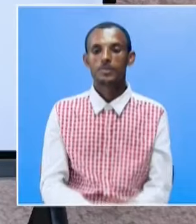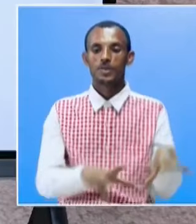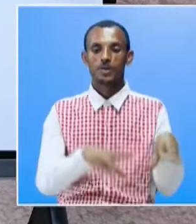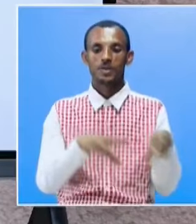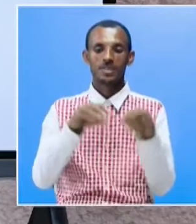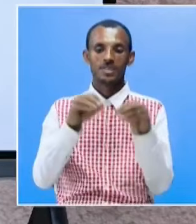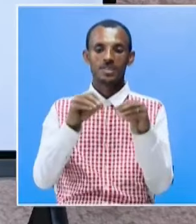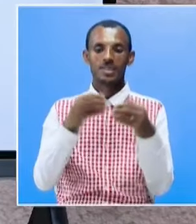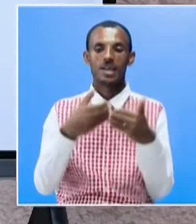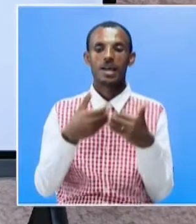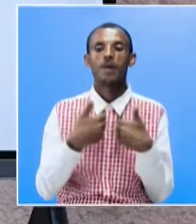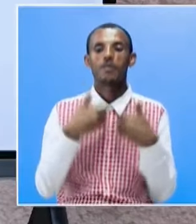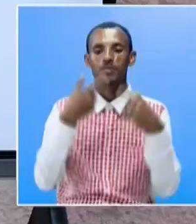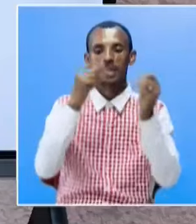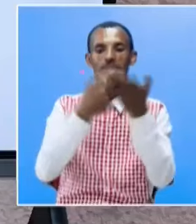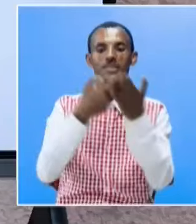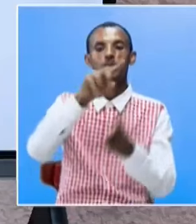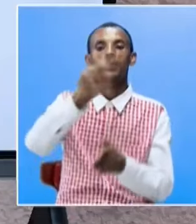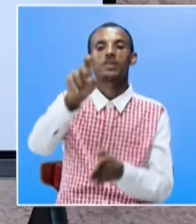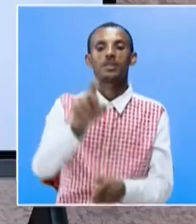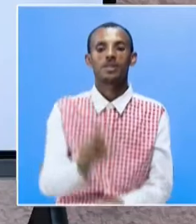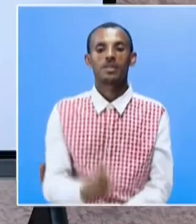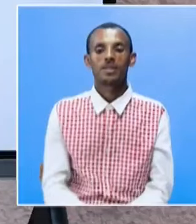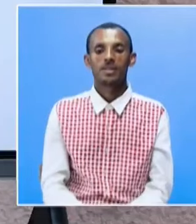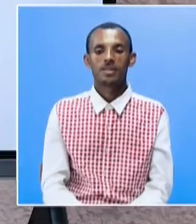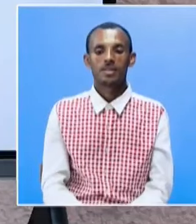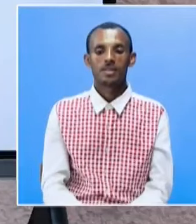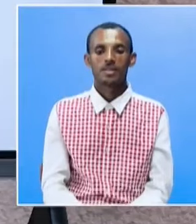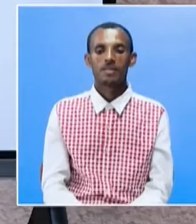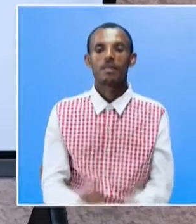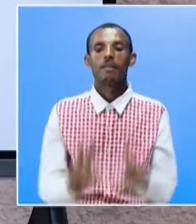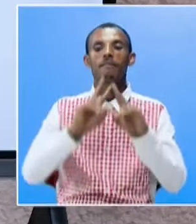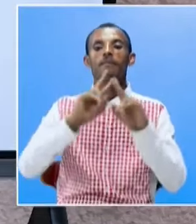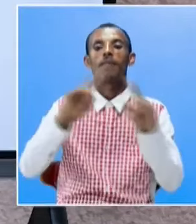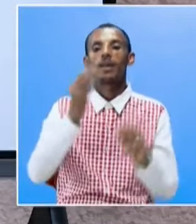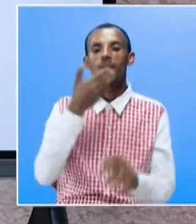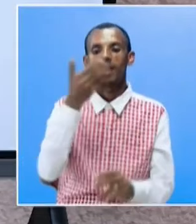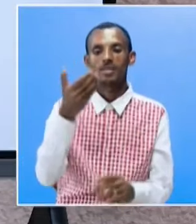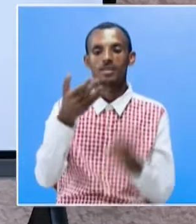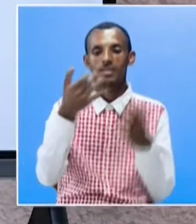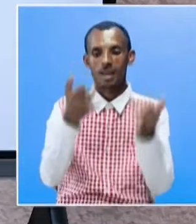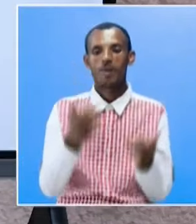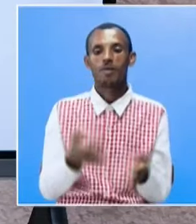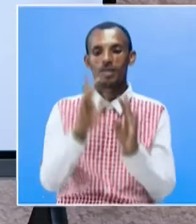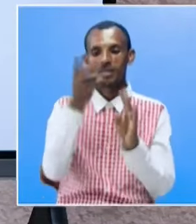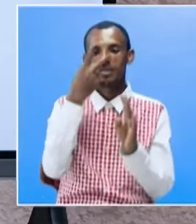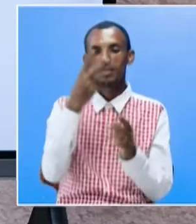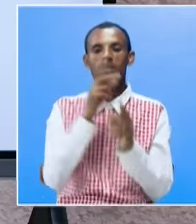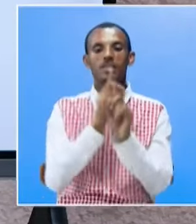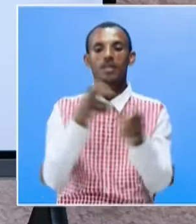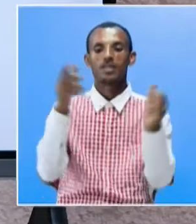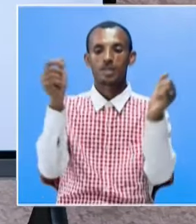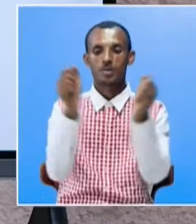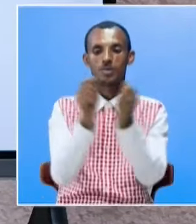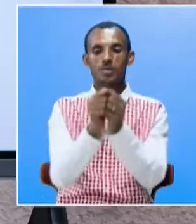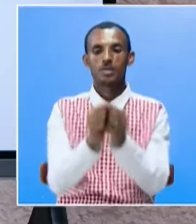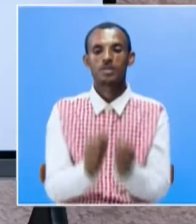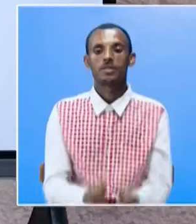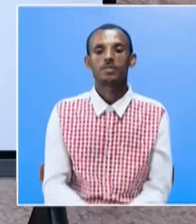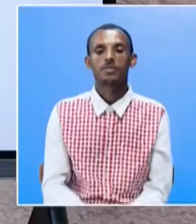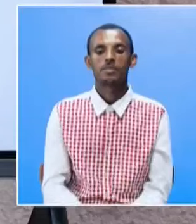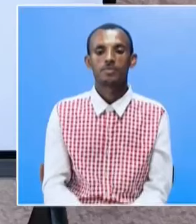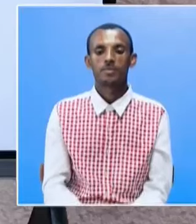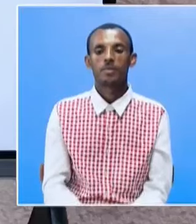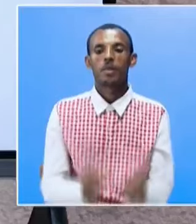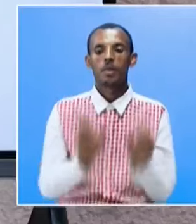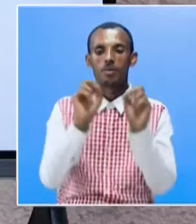Students, have you tried the question? Very nice. Now let's see the answer together.